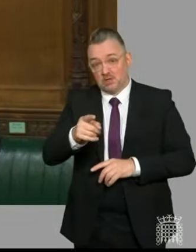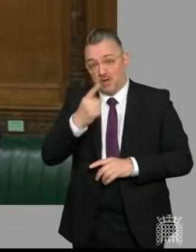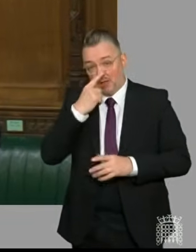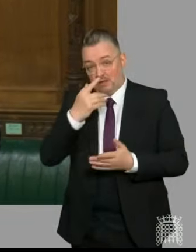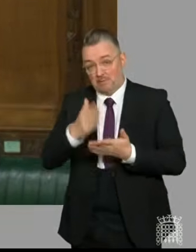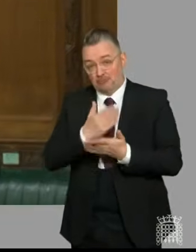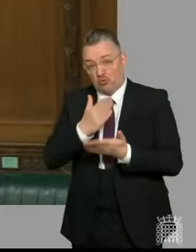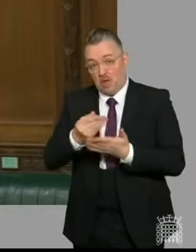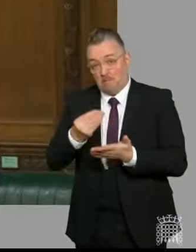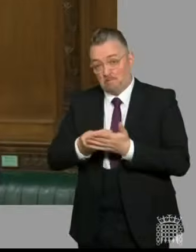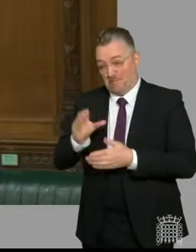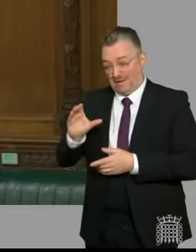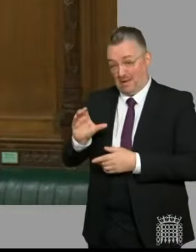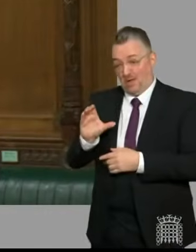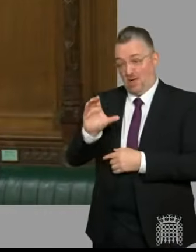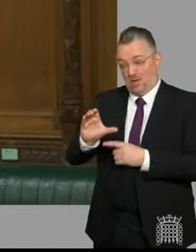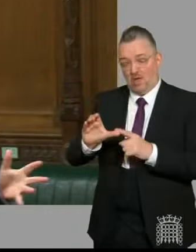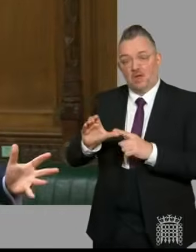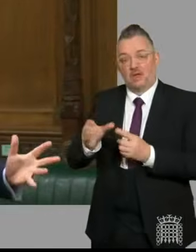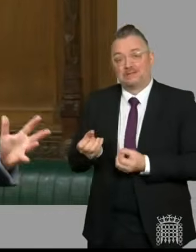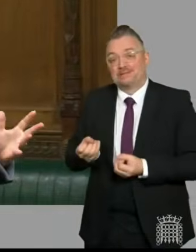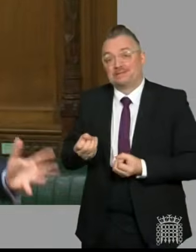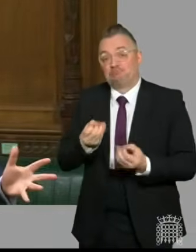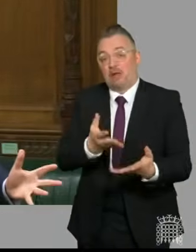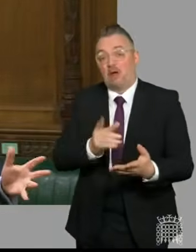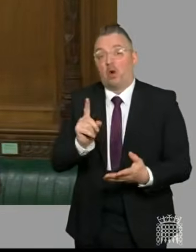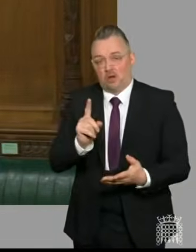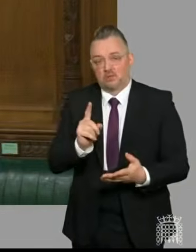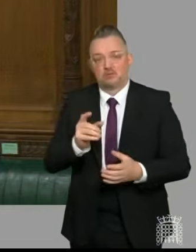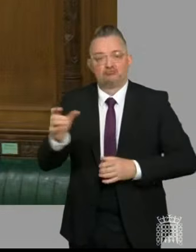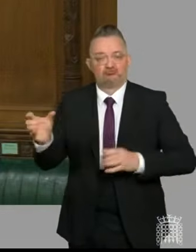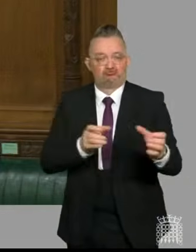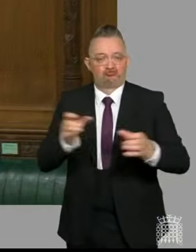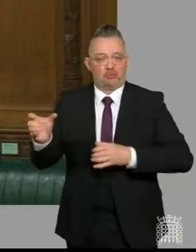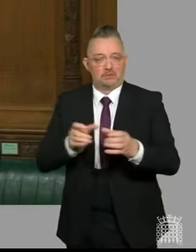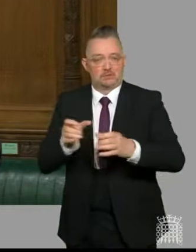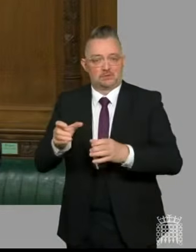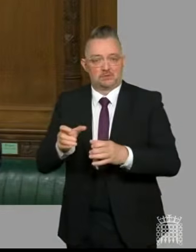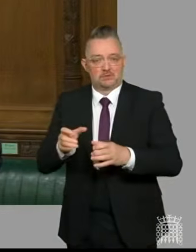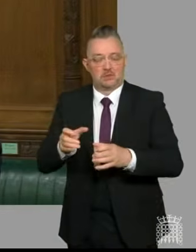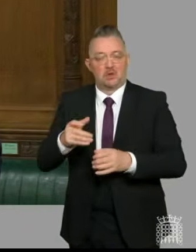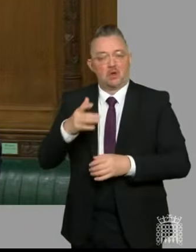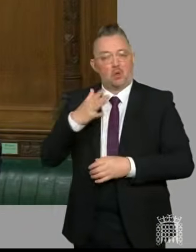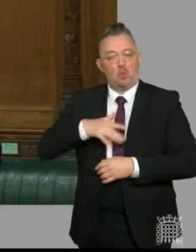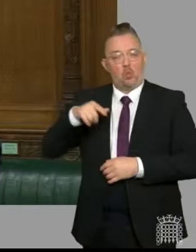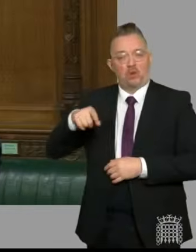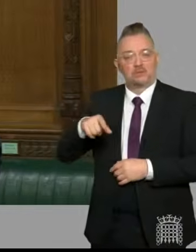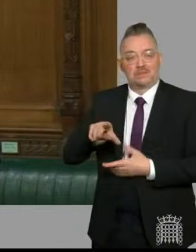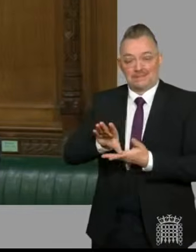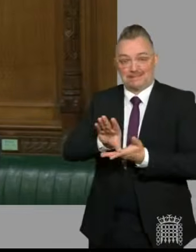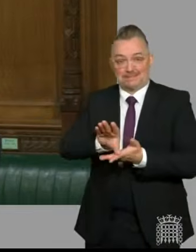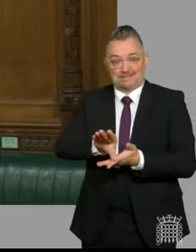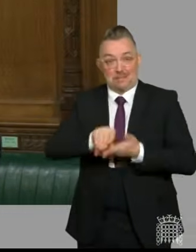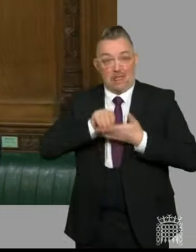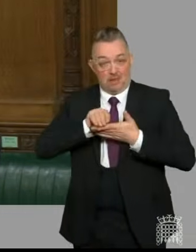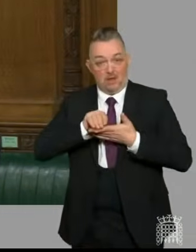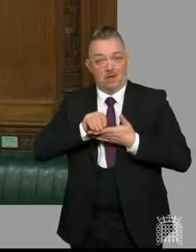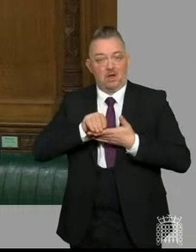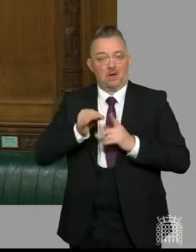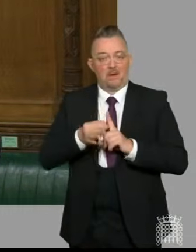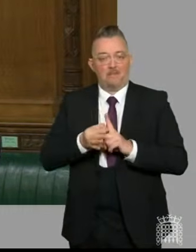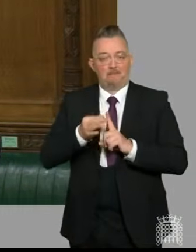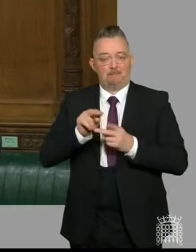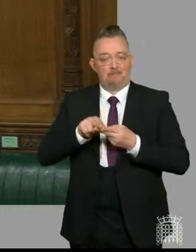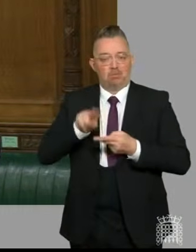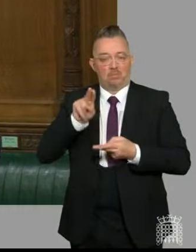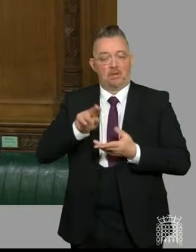recruitment, including, if necessary, increasing wages sufficiently, to ensure that the Navy can manage ships, the Air Force